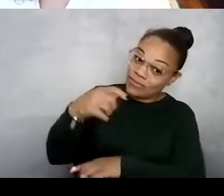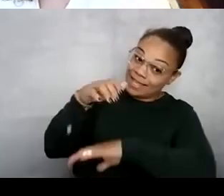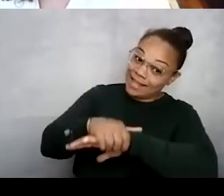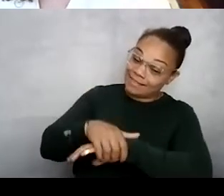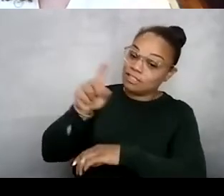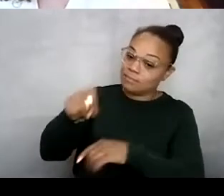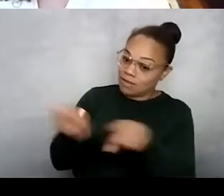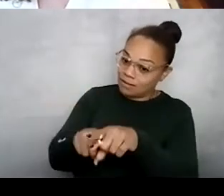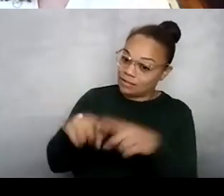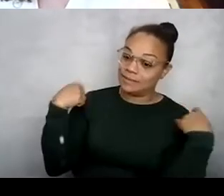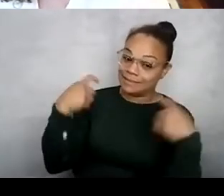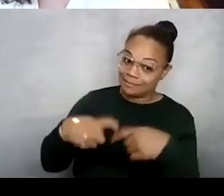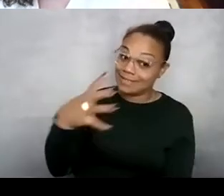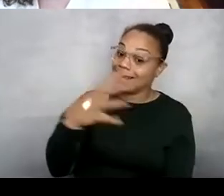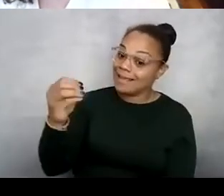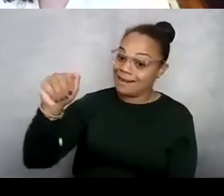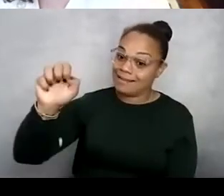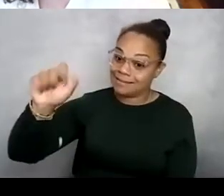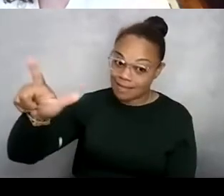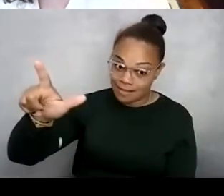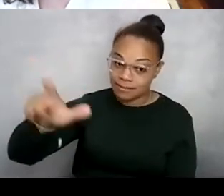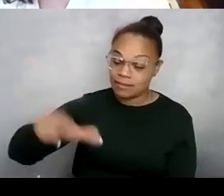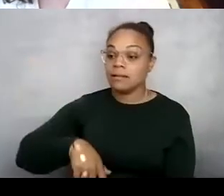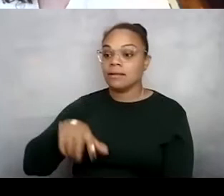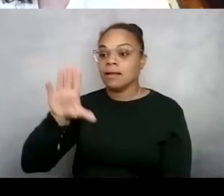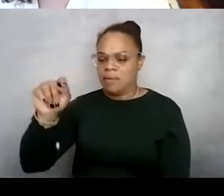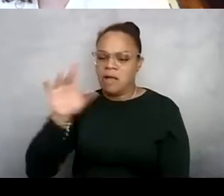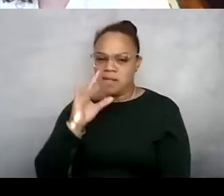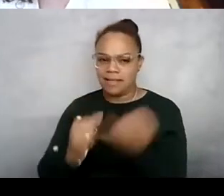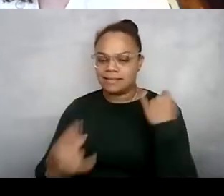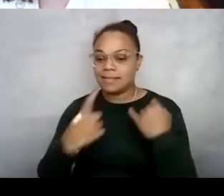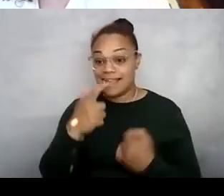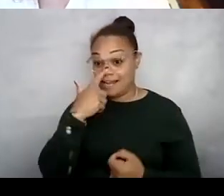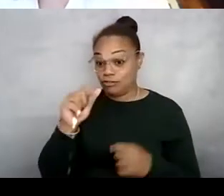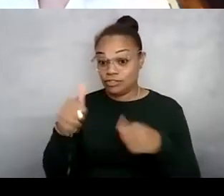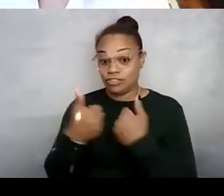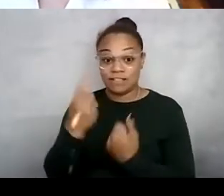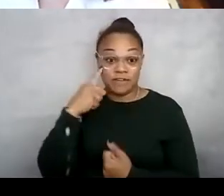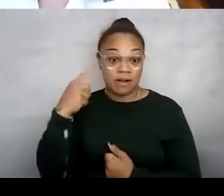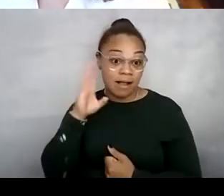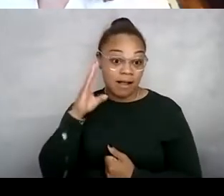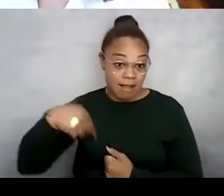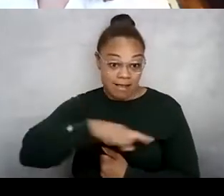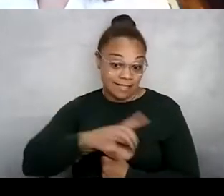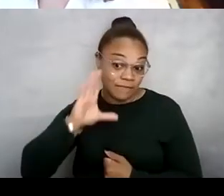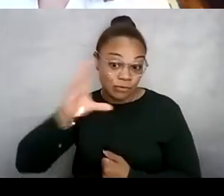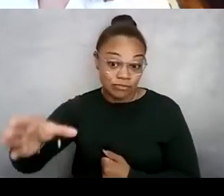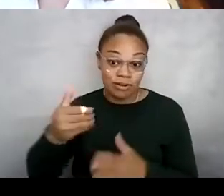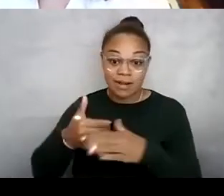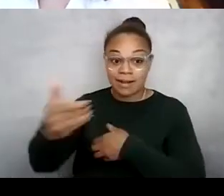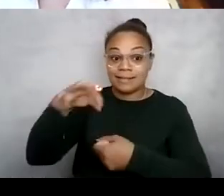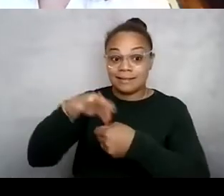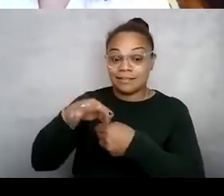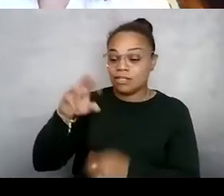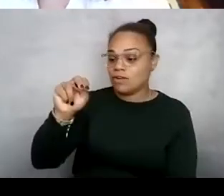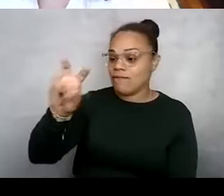also ASL. But I'll end with this. I think the interesting challenge is going to be for us going forward. The next election is going to be November 2024.